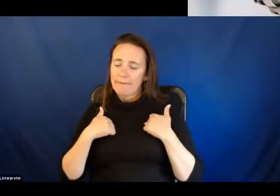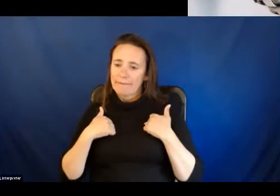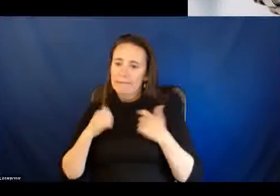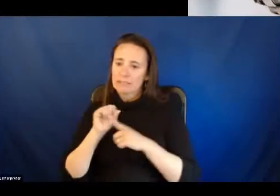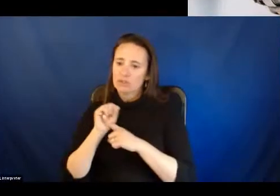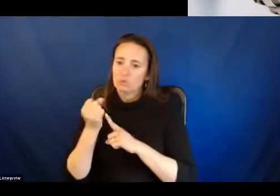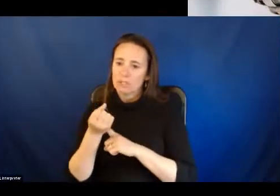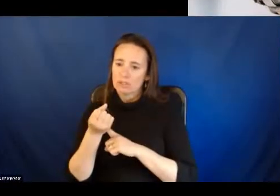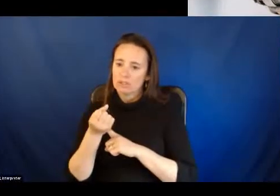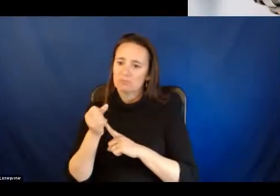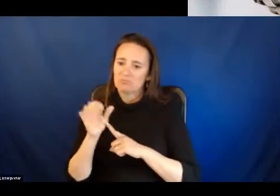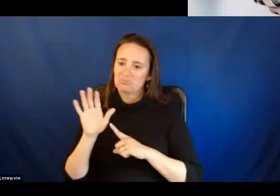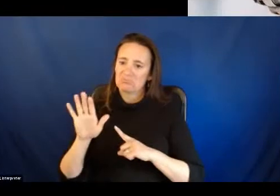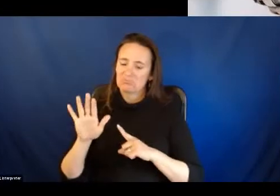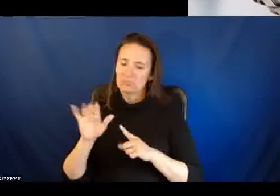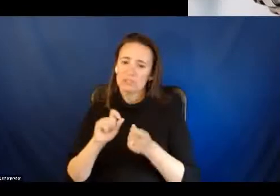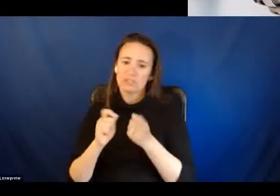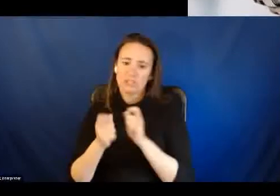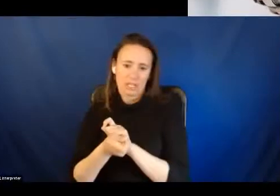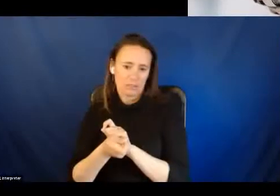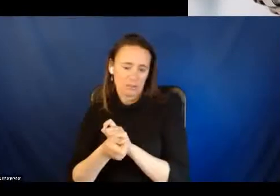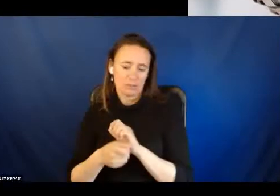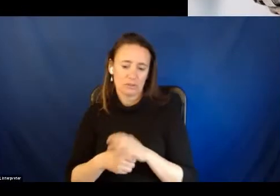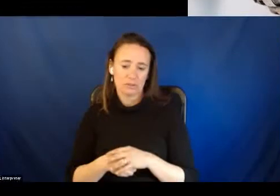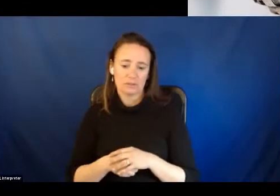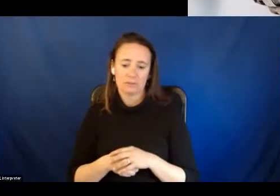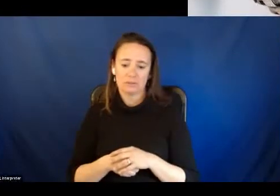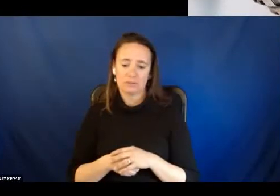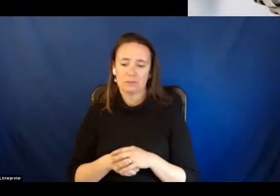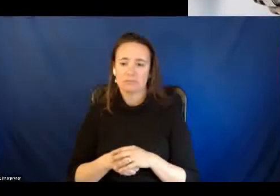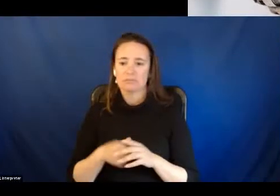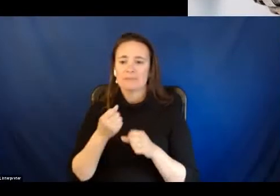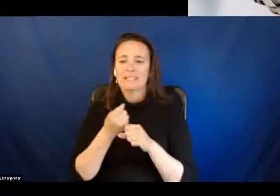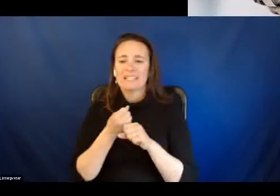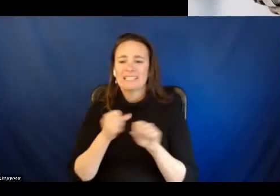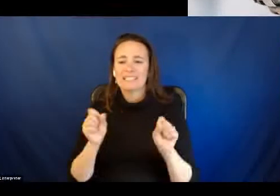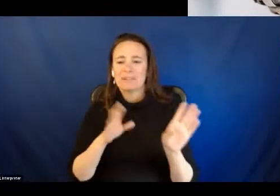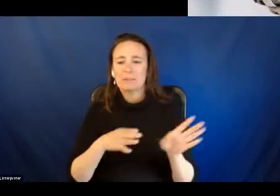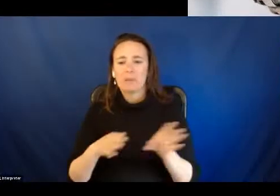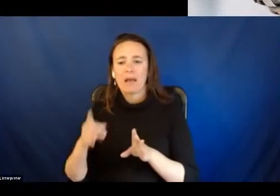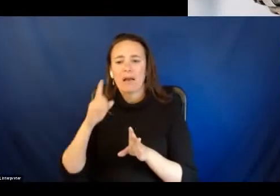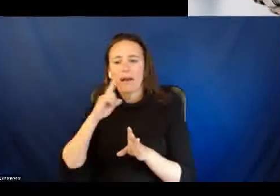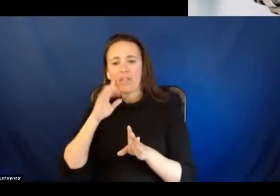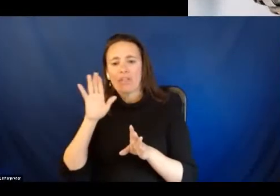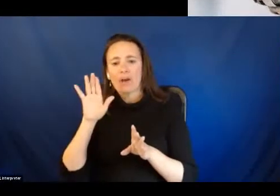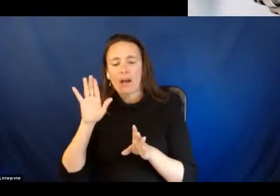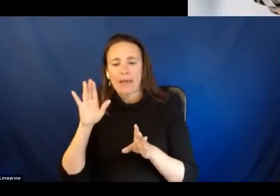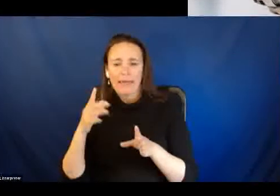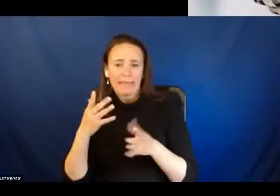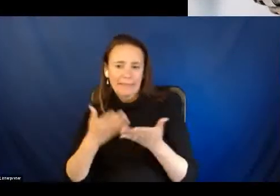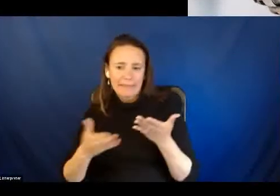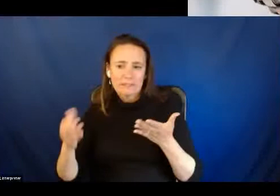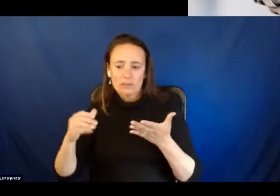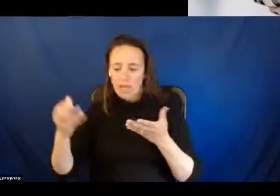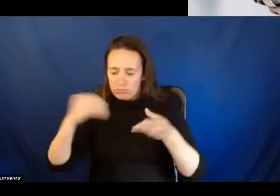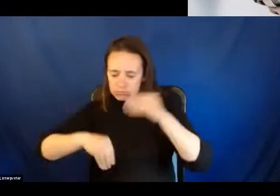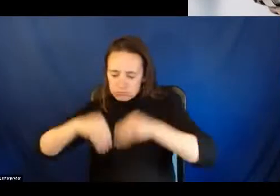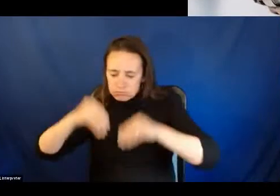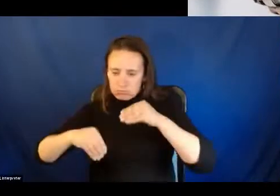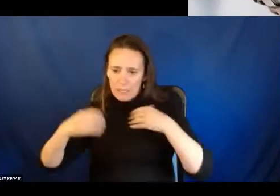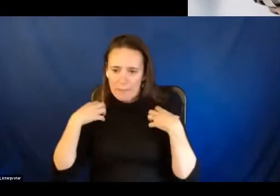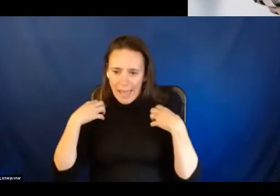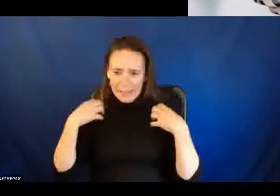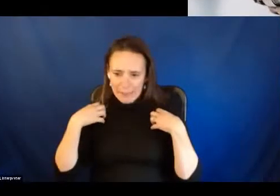of the times, safety planning is just thought of as a list of tangible items that can fit in a backpack, and that might work for